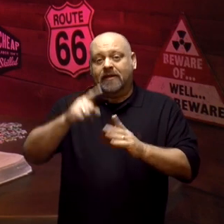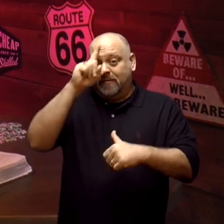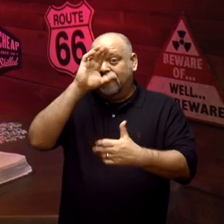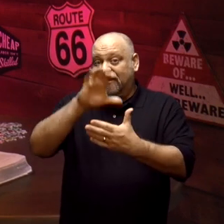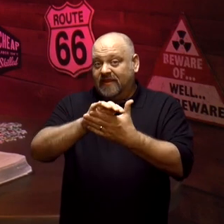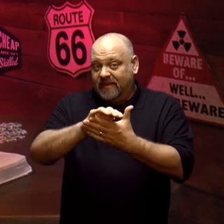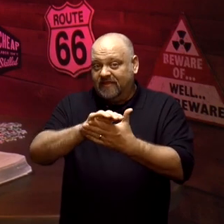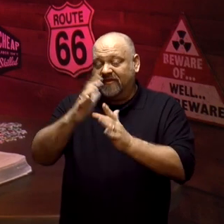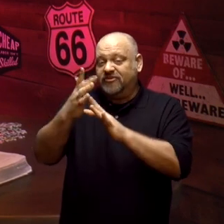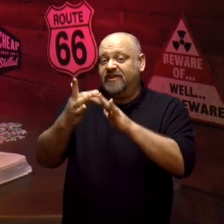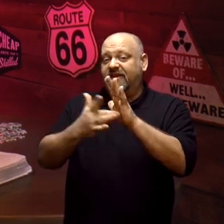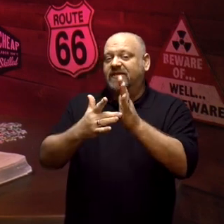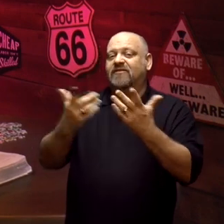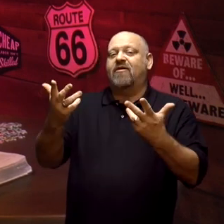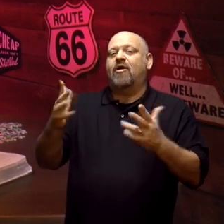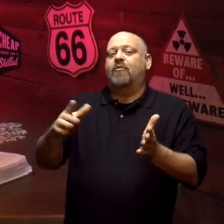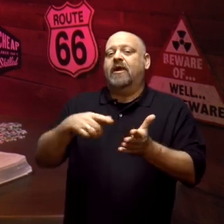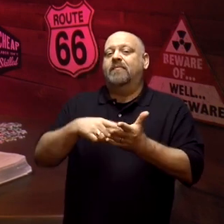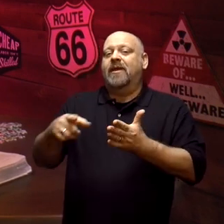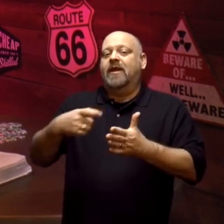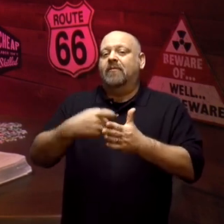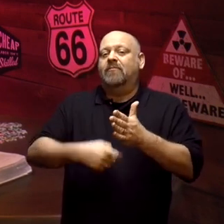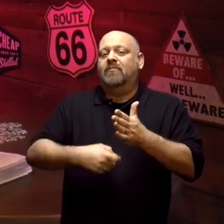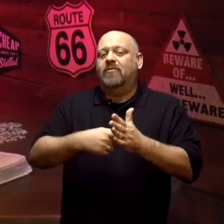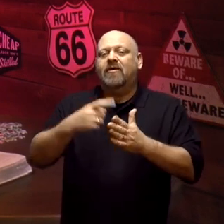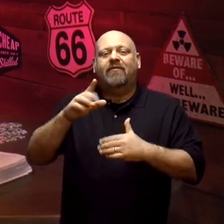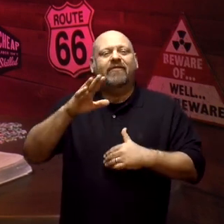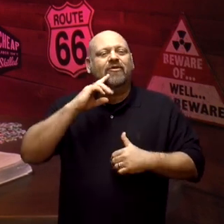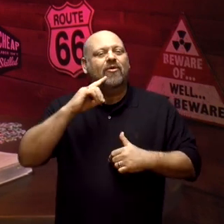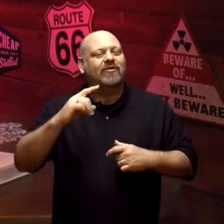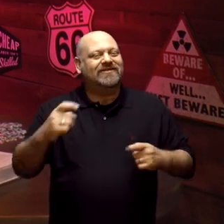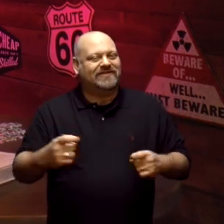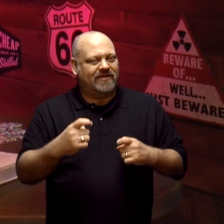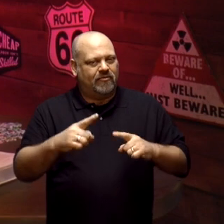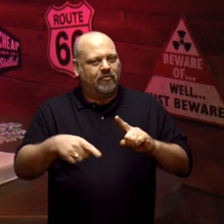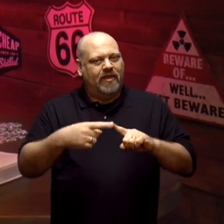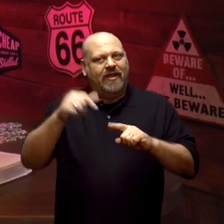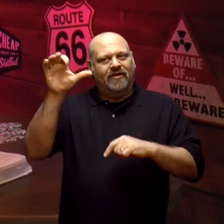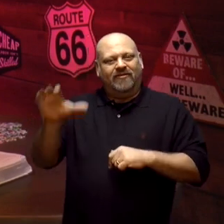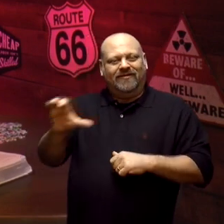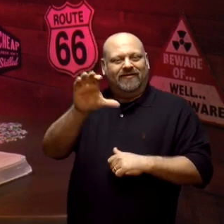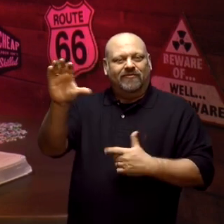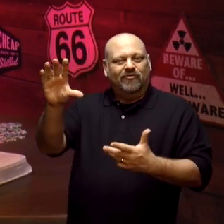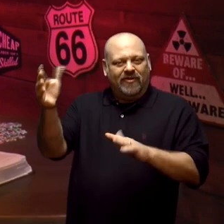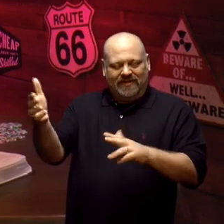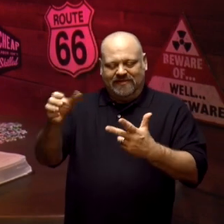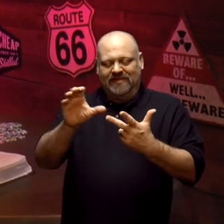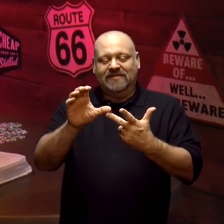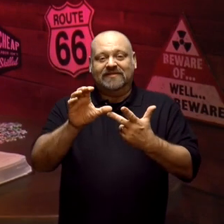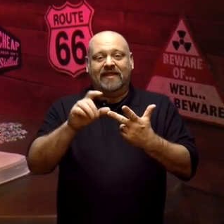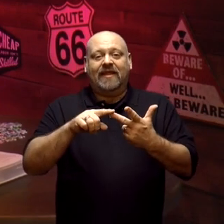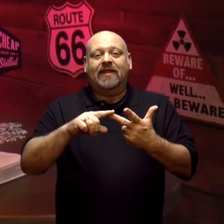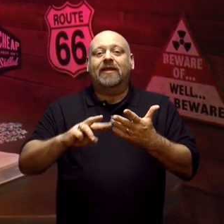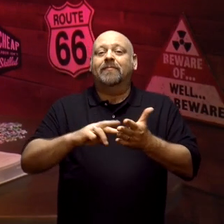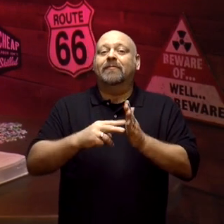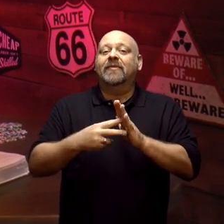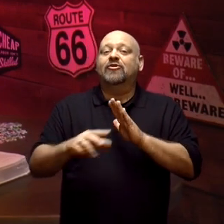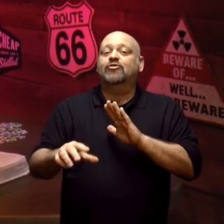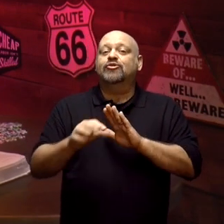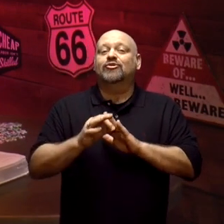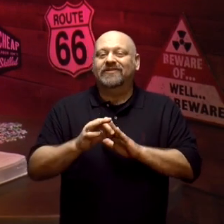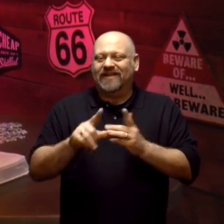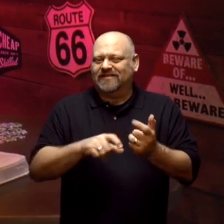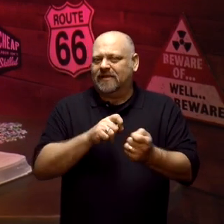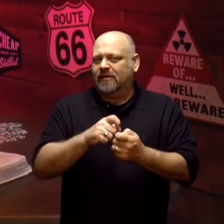for believe that Jesus already paid the price for your sin when he died on the cross. And the letter C stands for choose. And